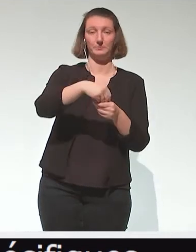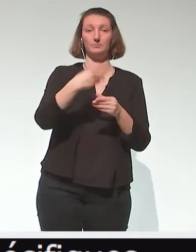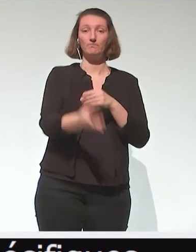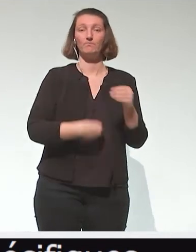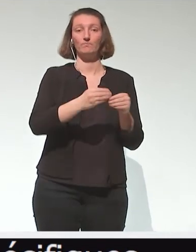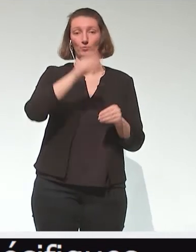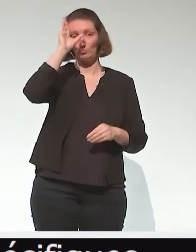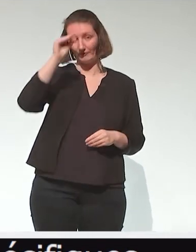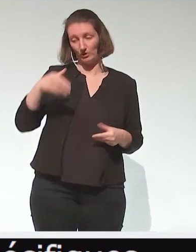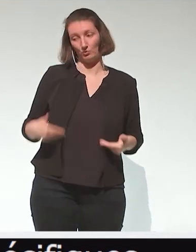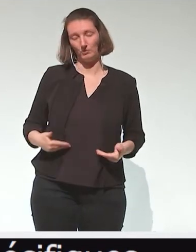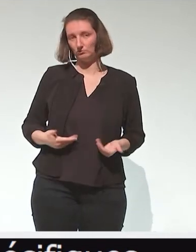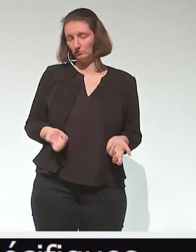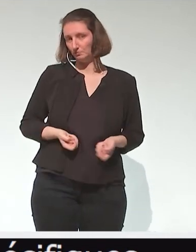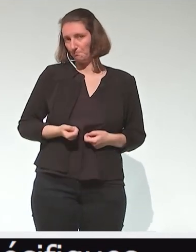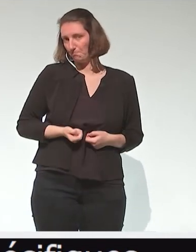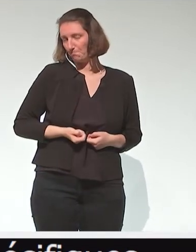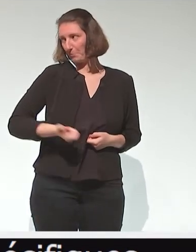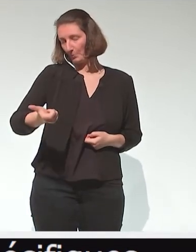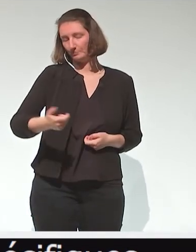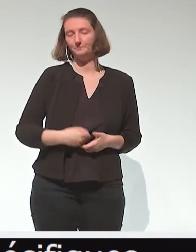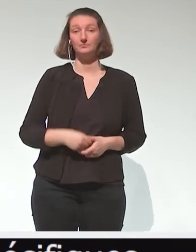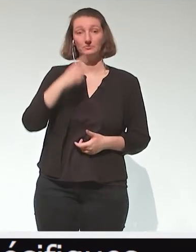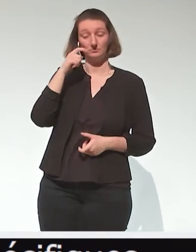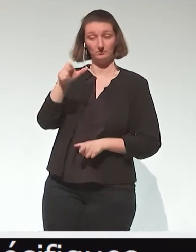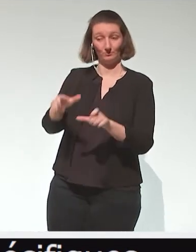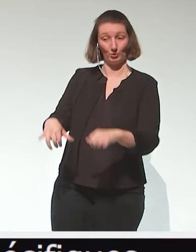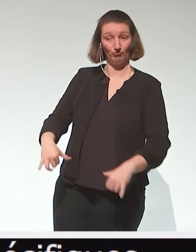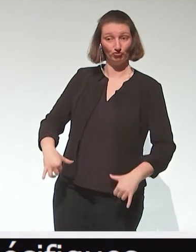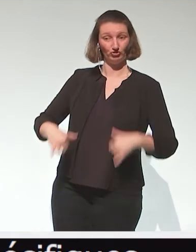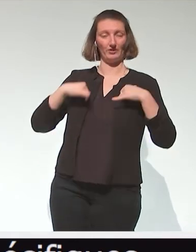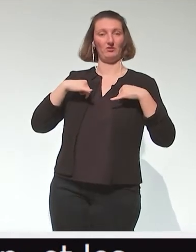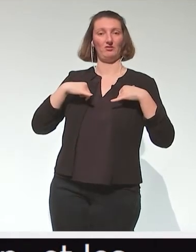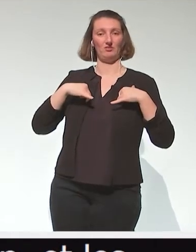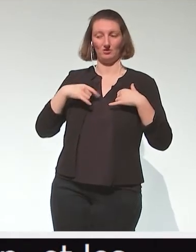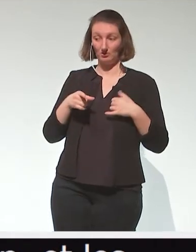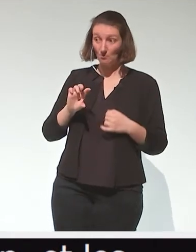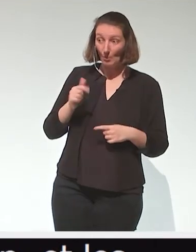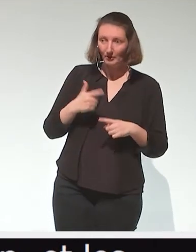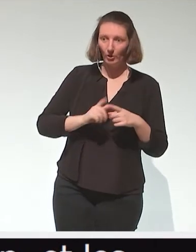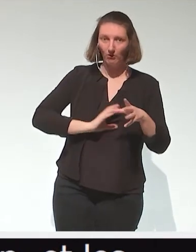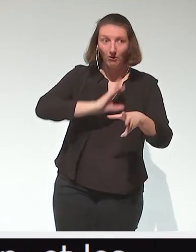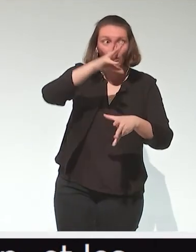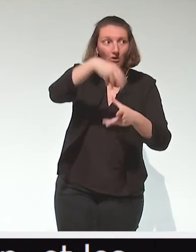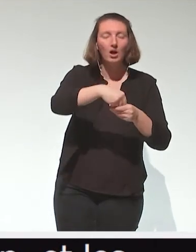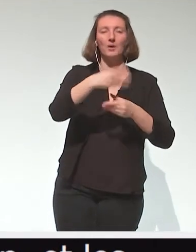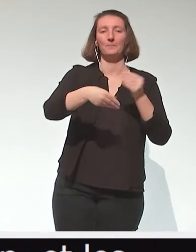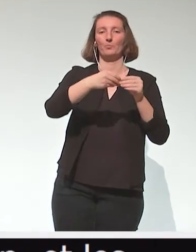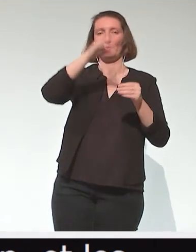participation of women with disabilities in the labor market is very low. And